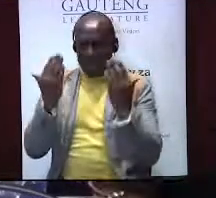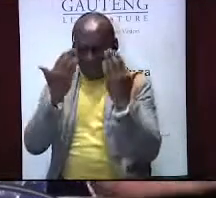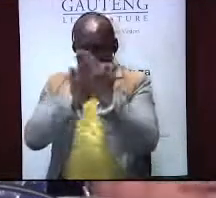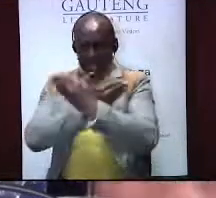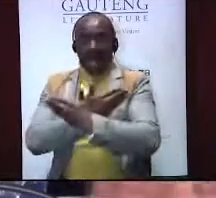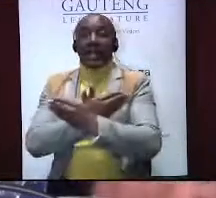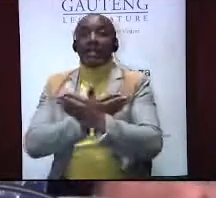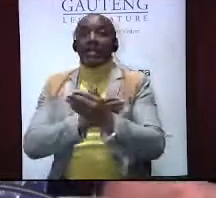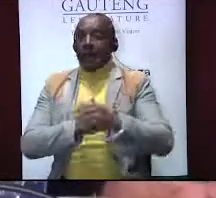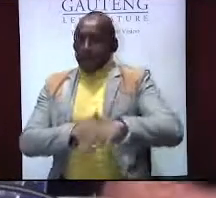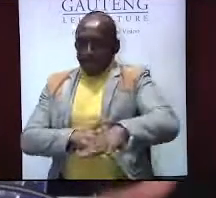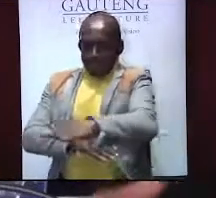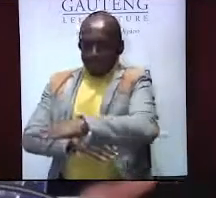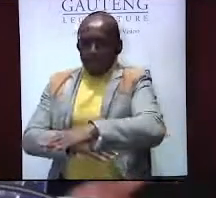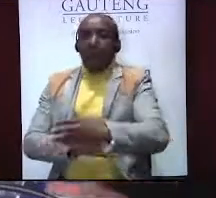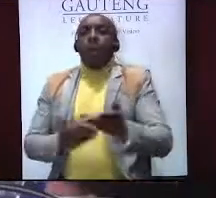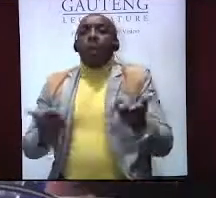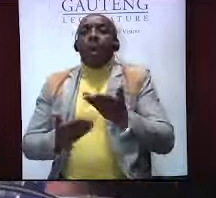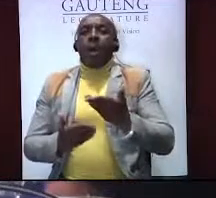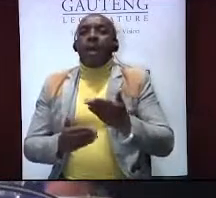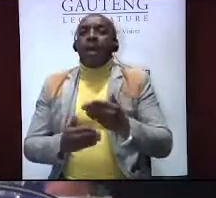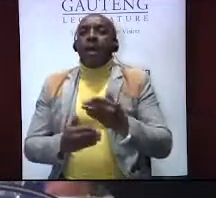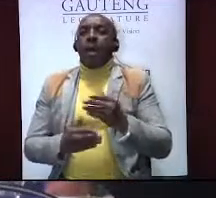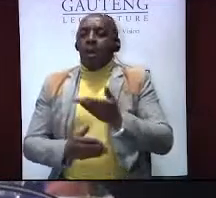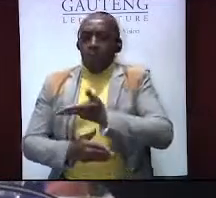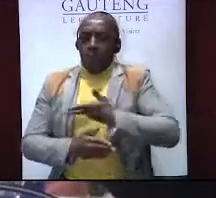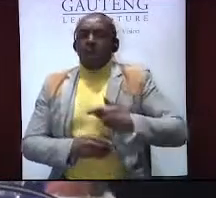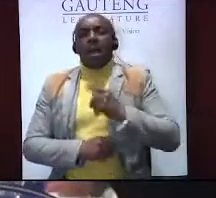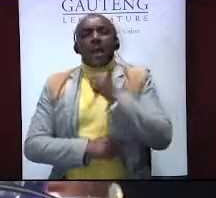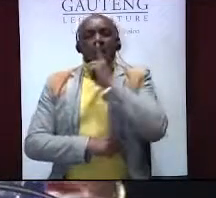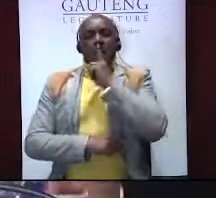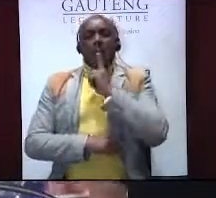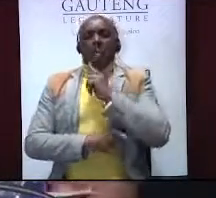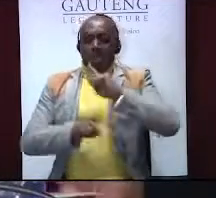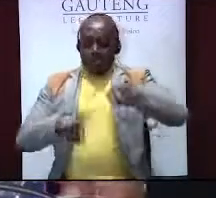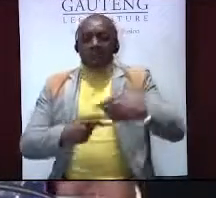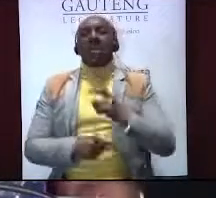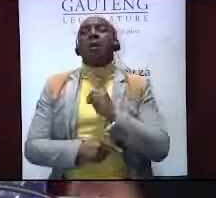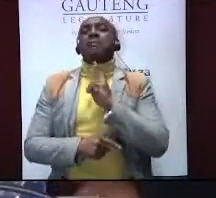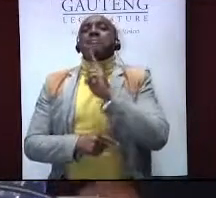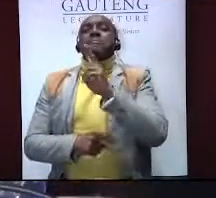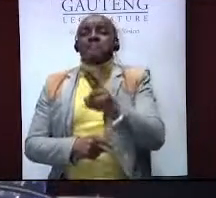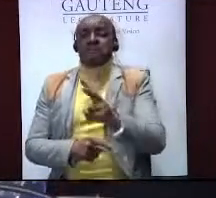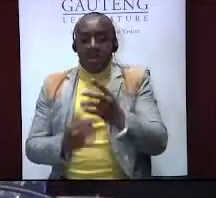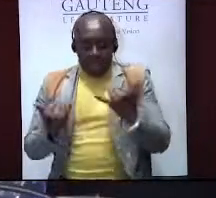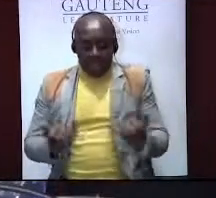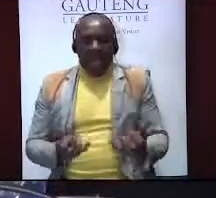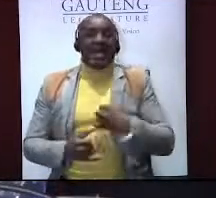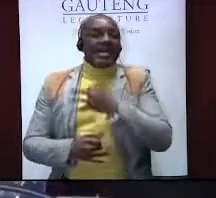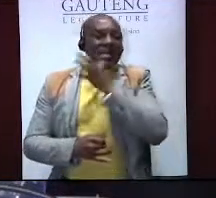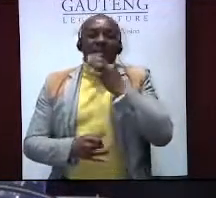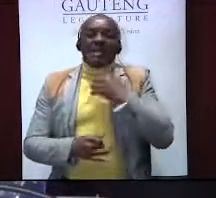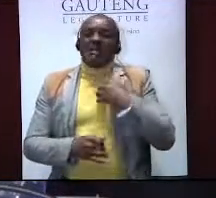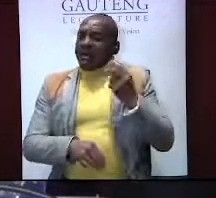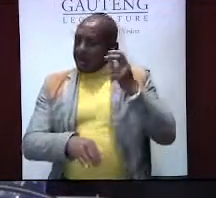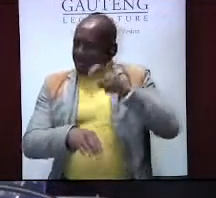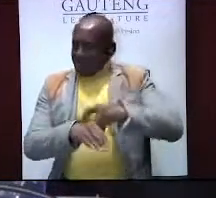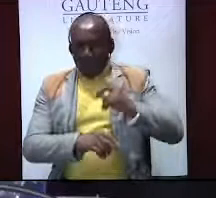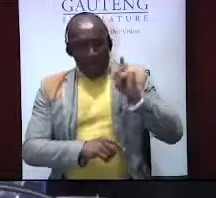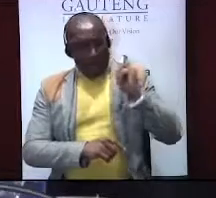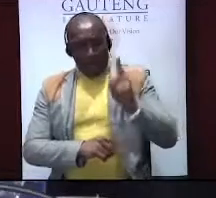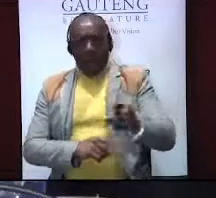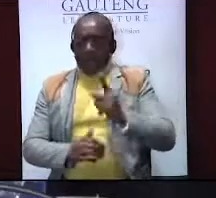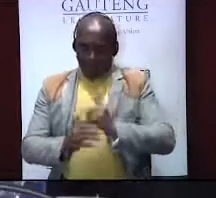were expected to be silent. So I'm saying to us, let us come out of those